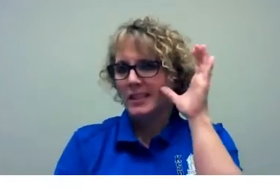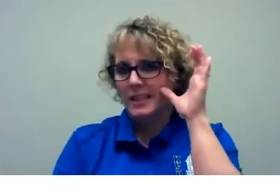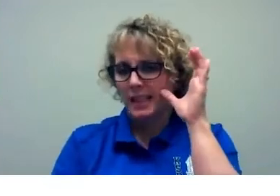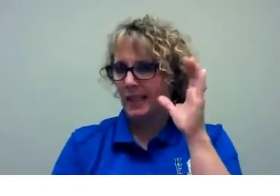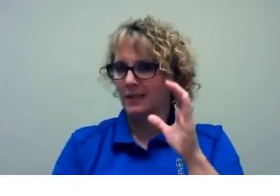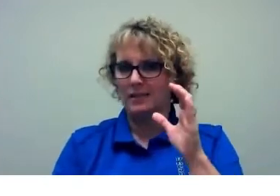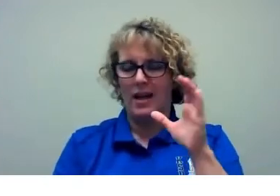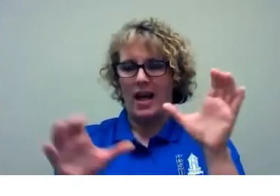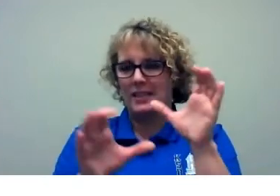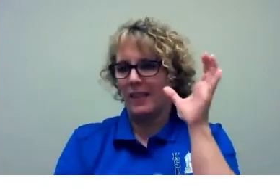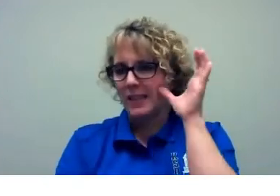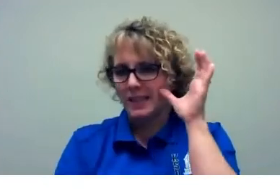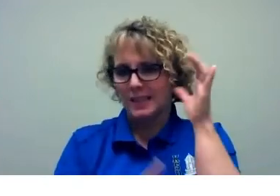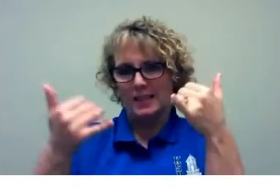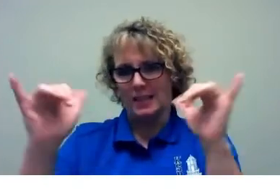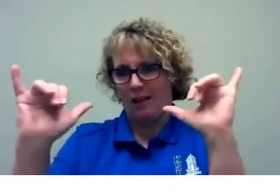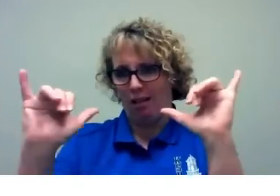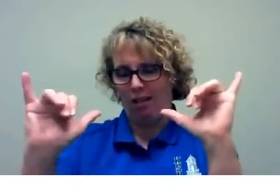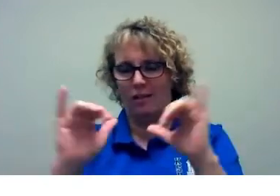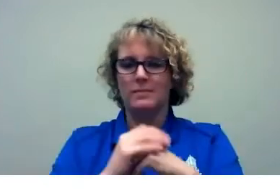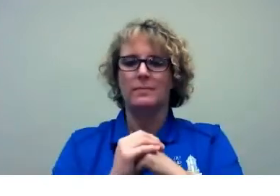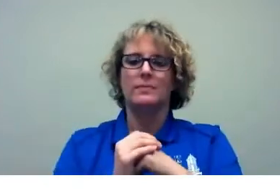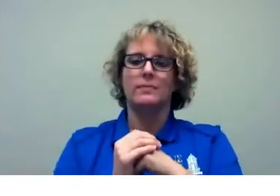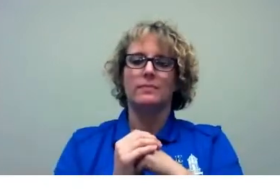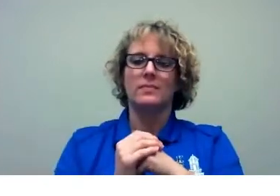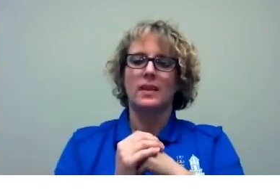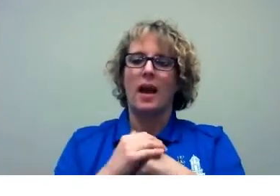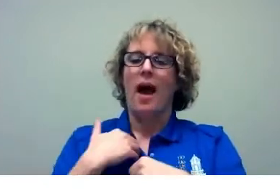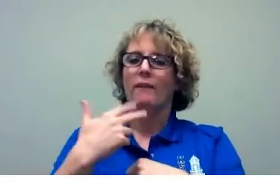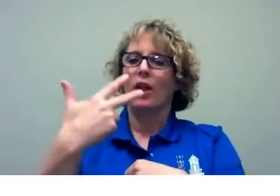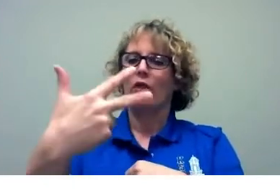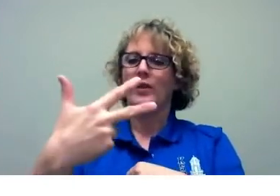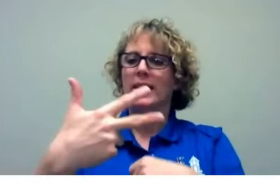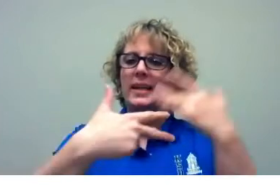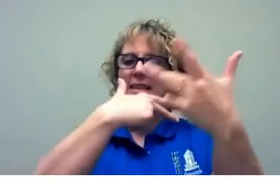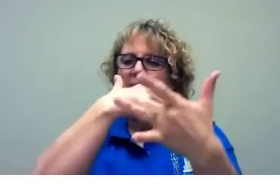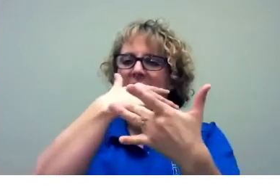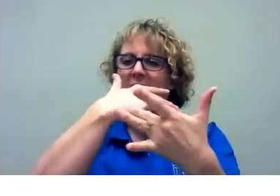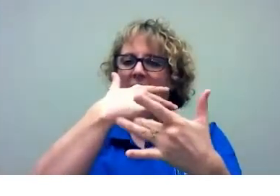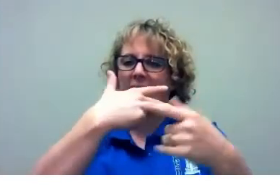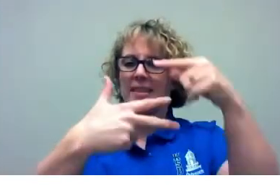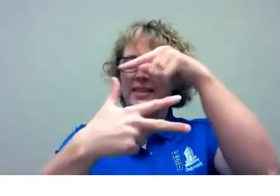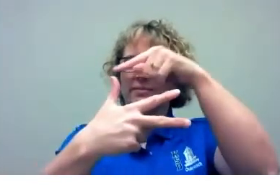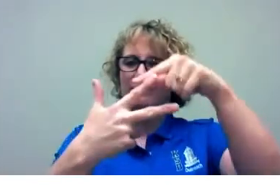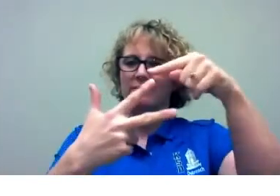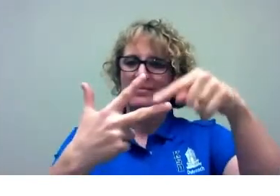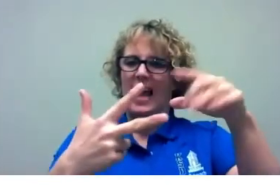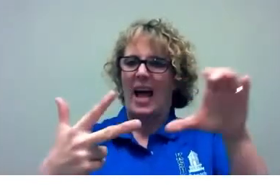All of that is a part of the listening process or active listening.